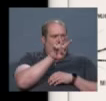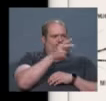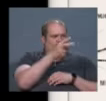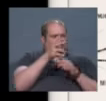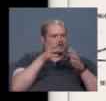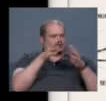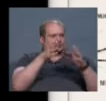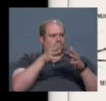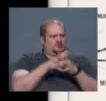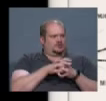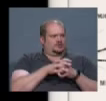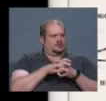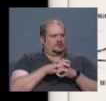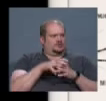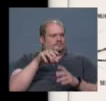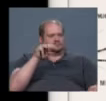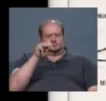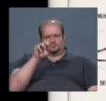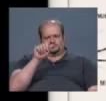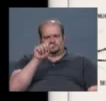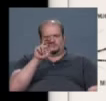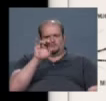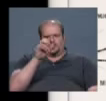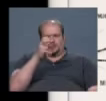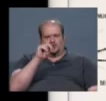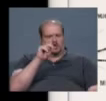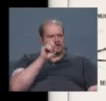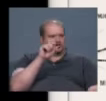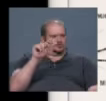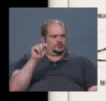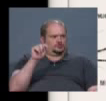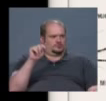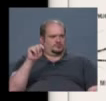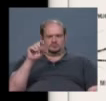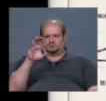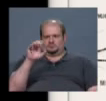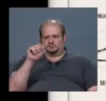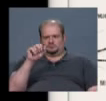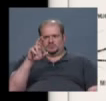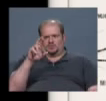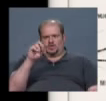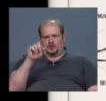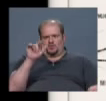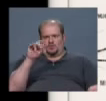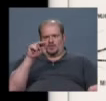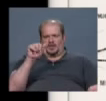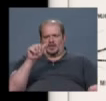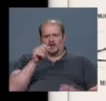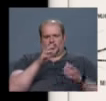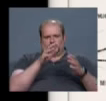Street, Marion Street, Carolina Street.